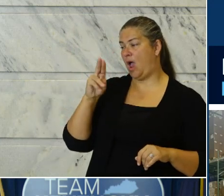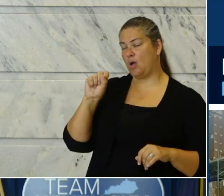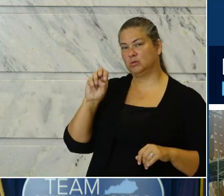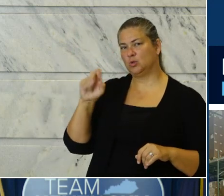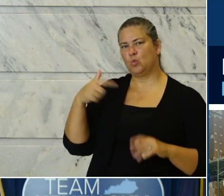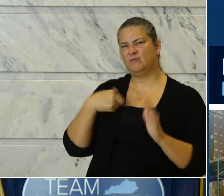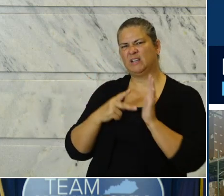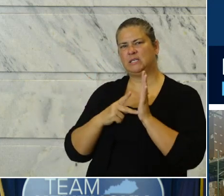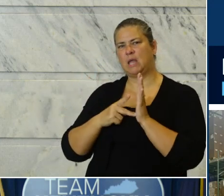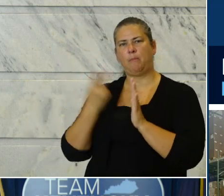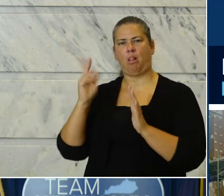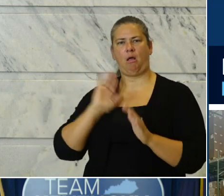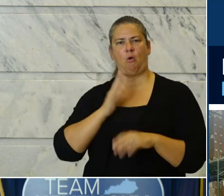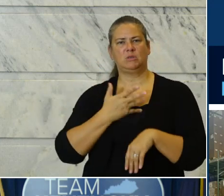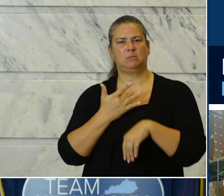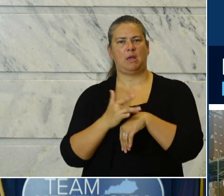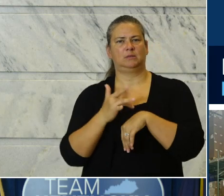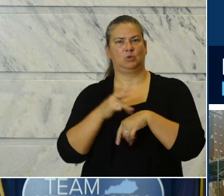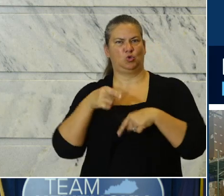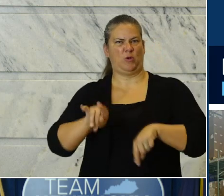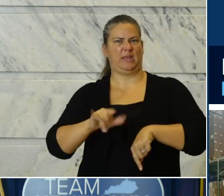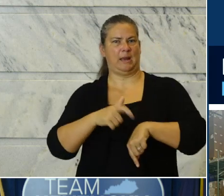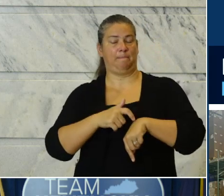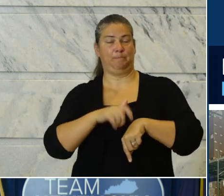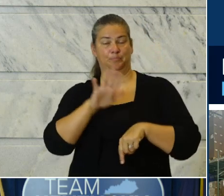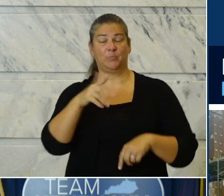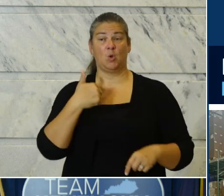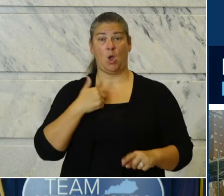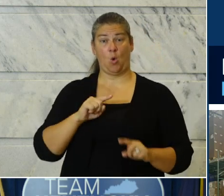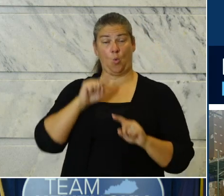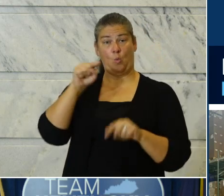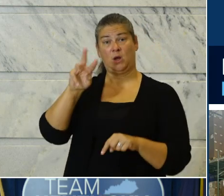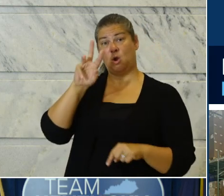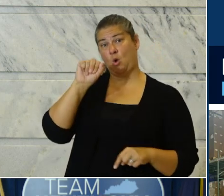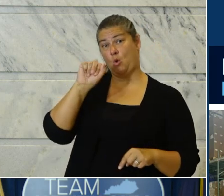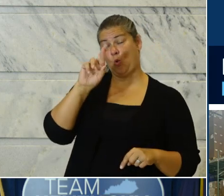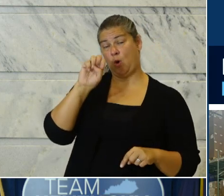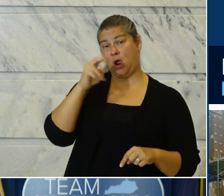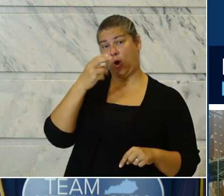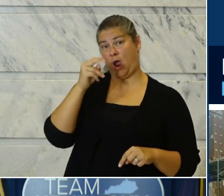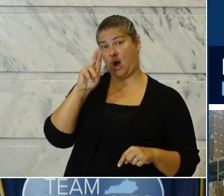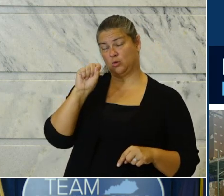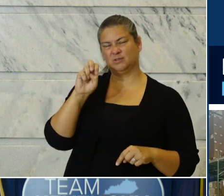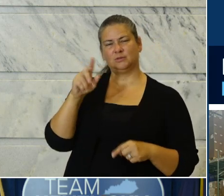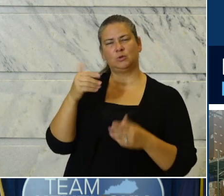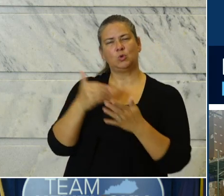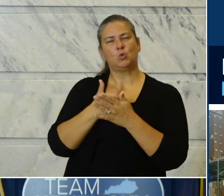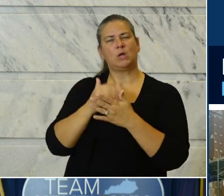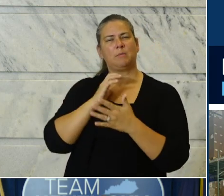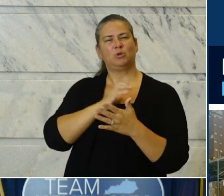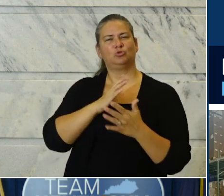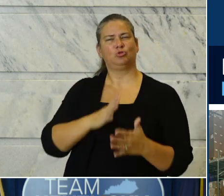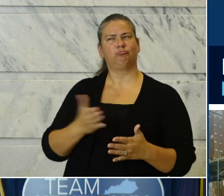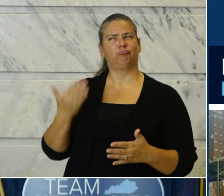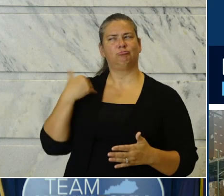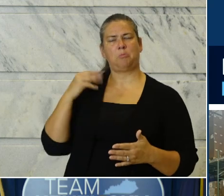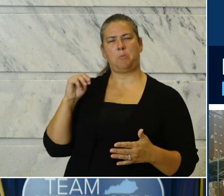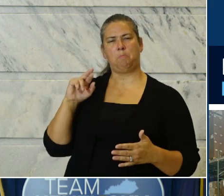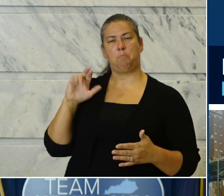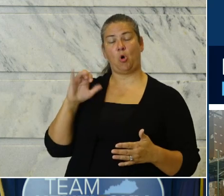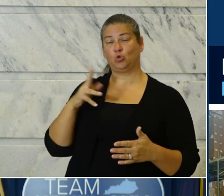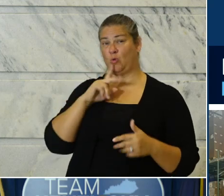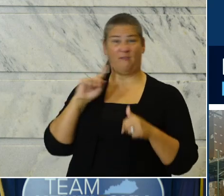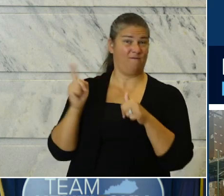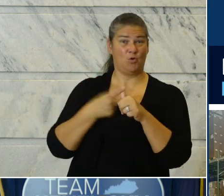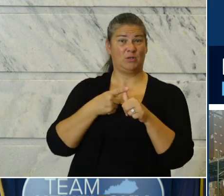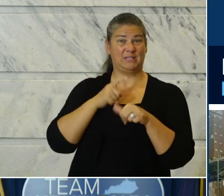warehouse space during this journey. When I went to the warehouse as a new commissioner back in early March for the first time, I have to